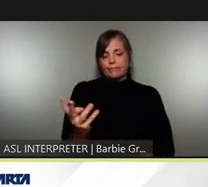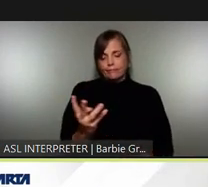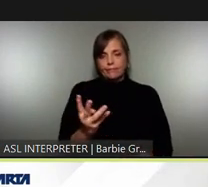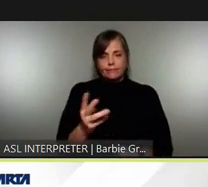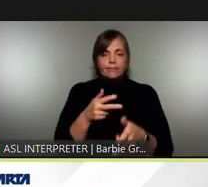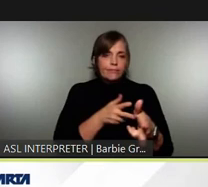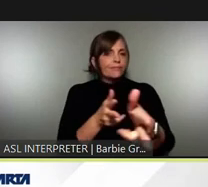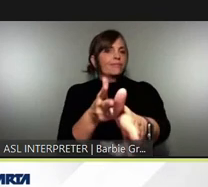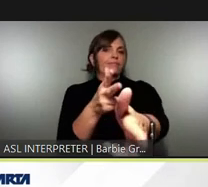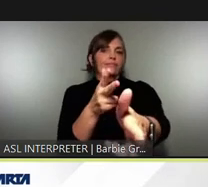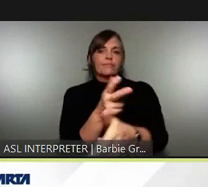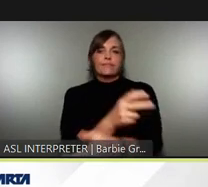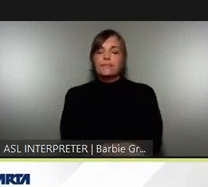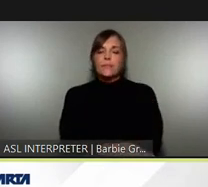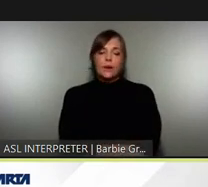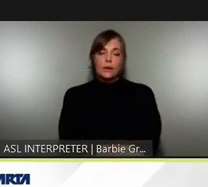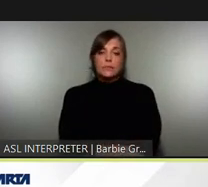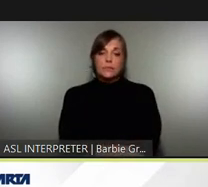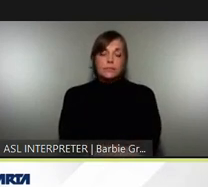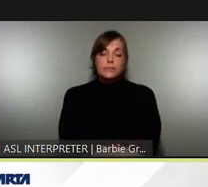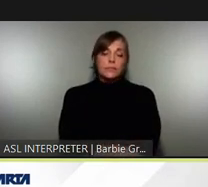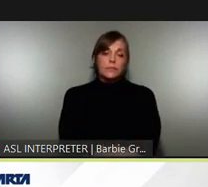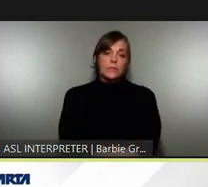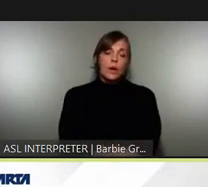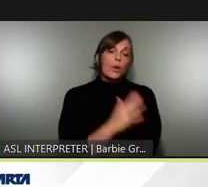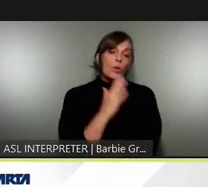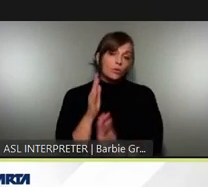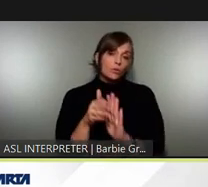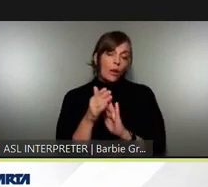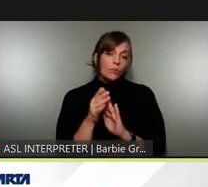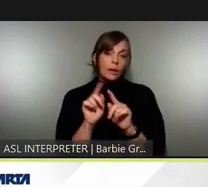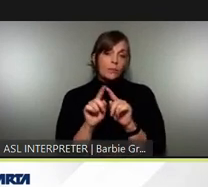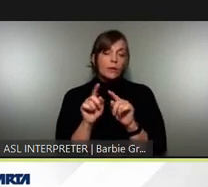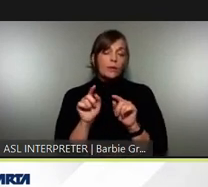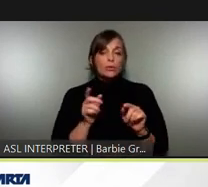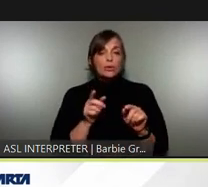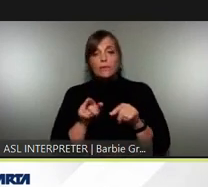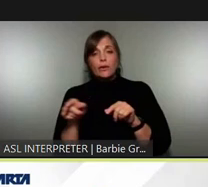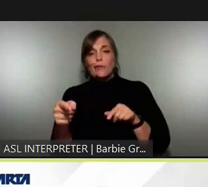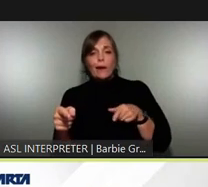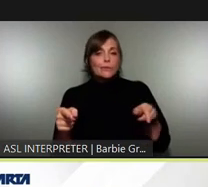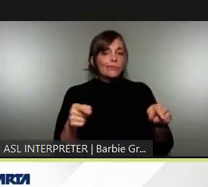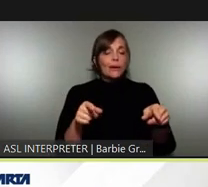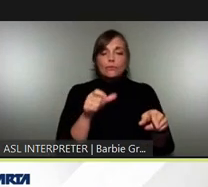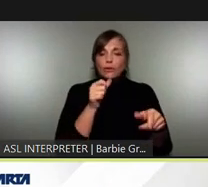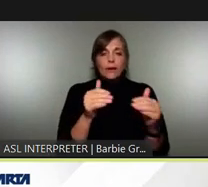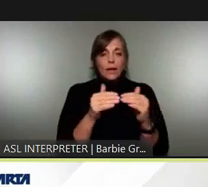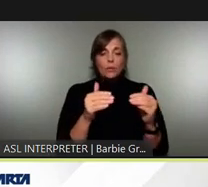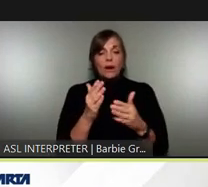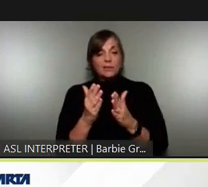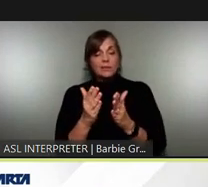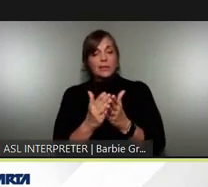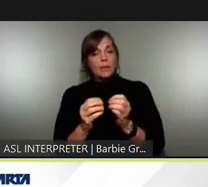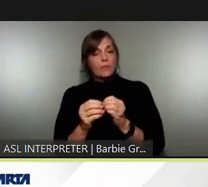that the different routes are not equal in that there's more demand on some routes than on others.